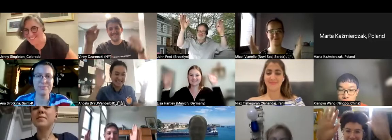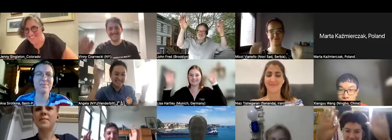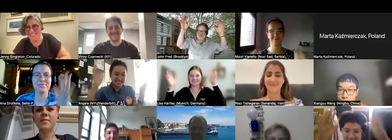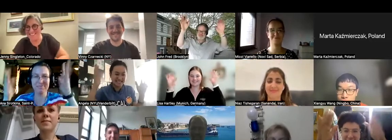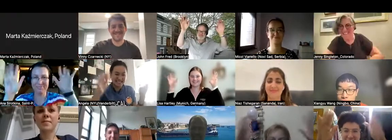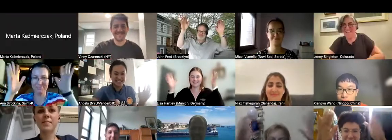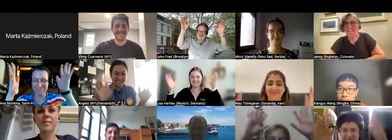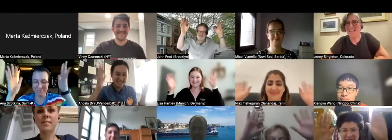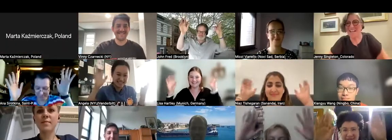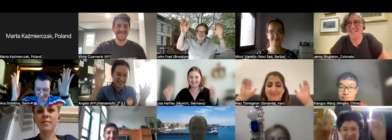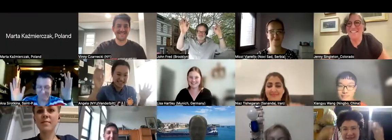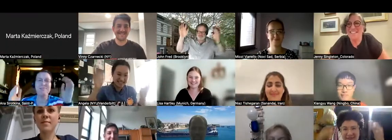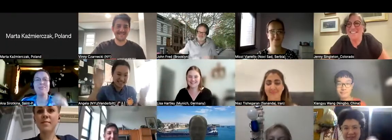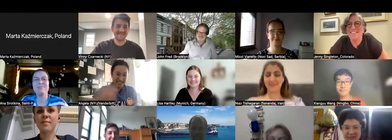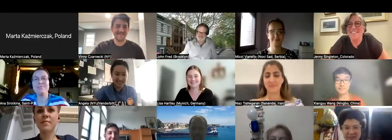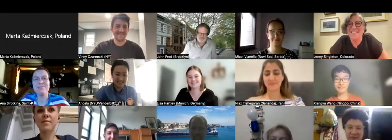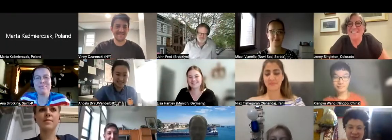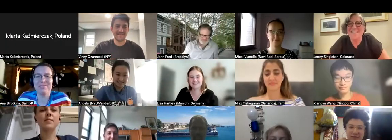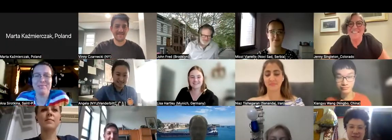listening. All right.